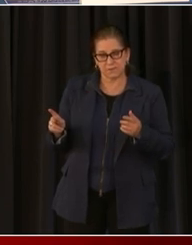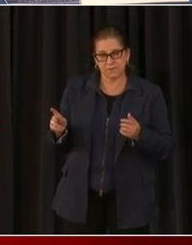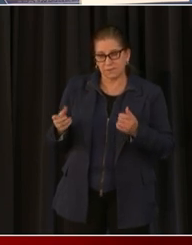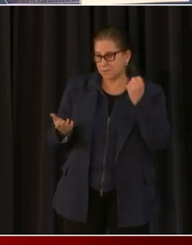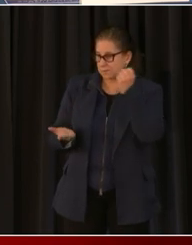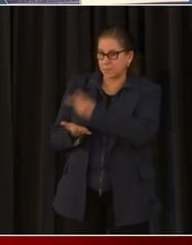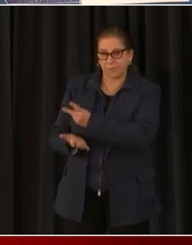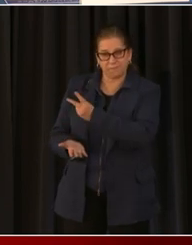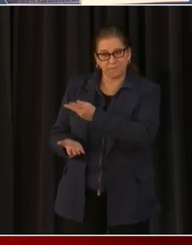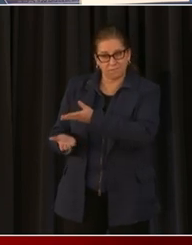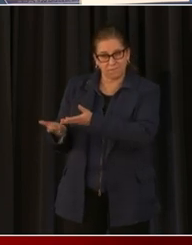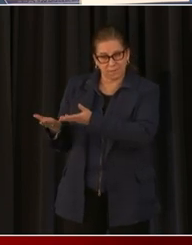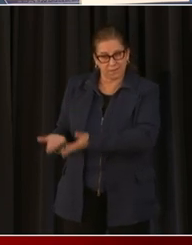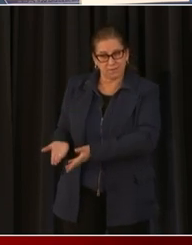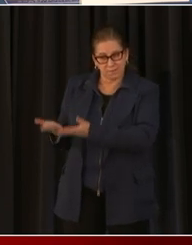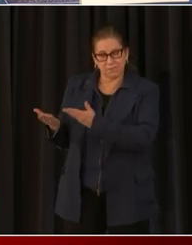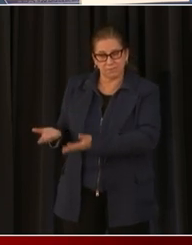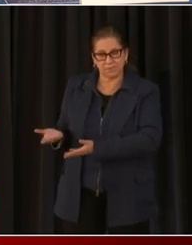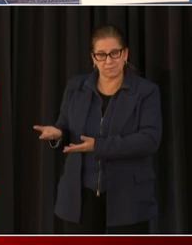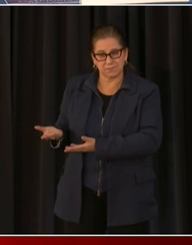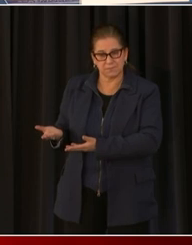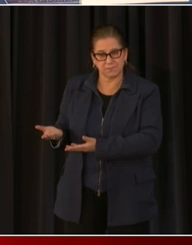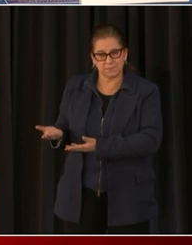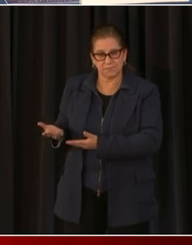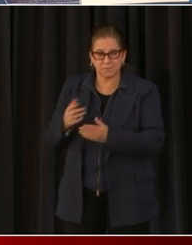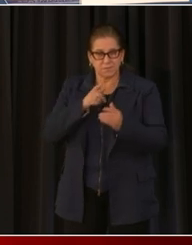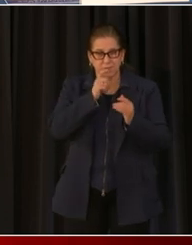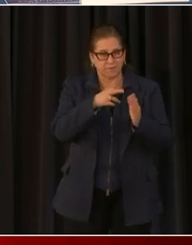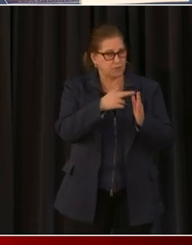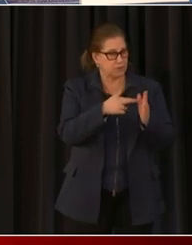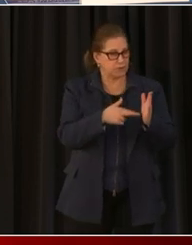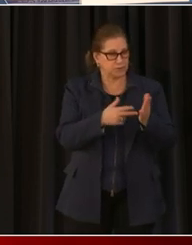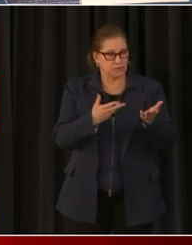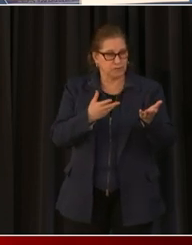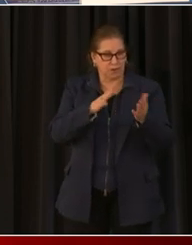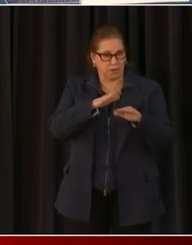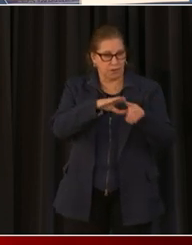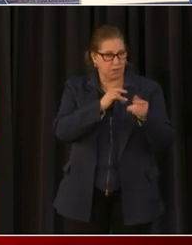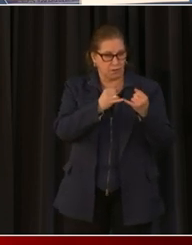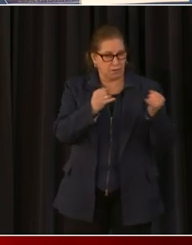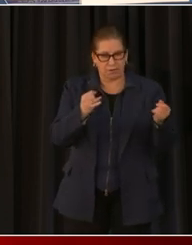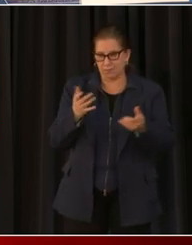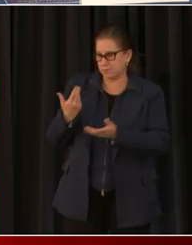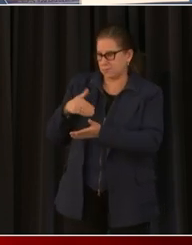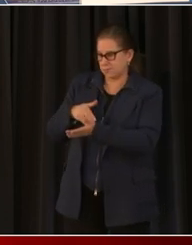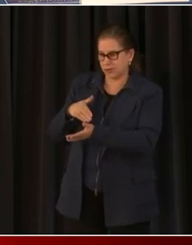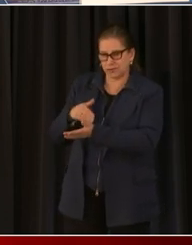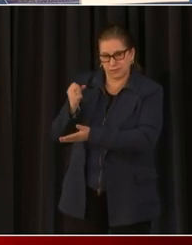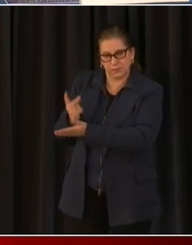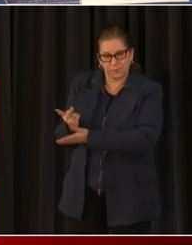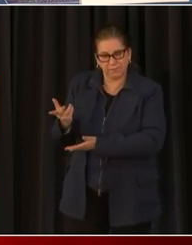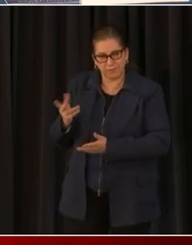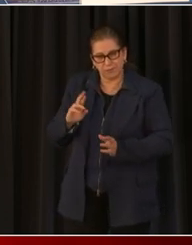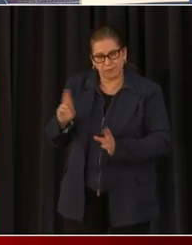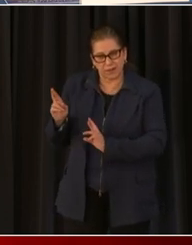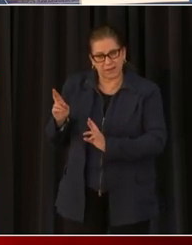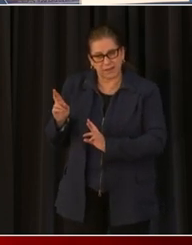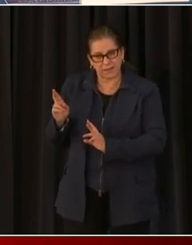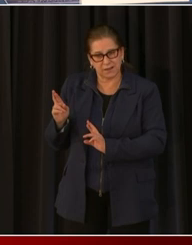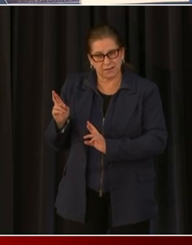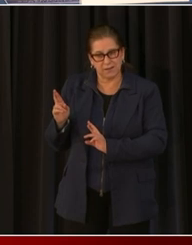person who registers for an appointment through the portal to have any documentation from their healthcare provider. This